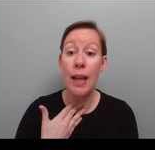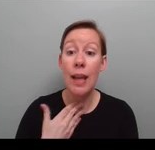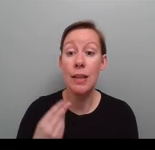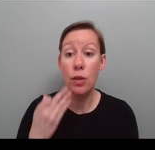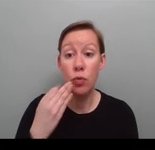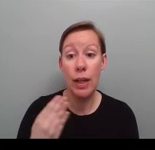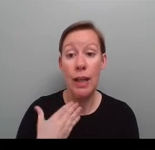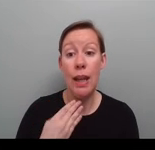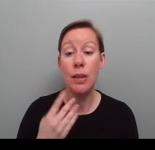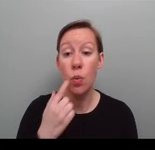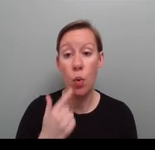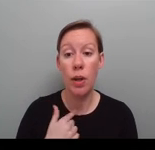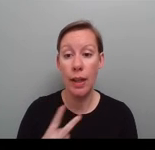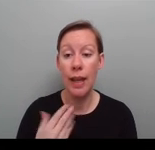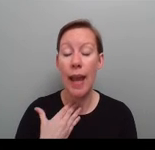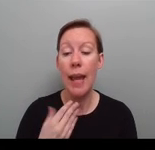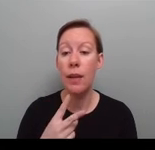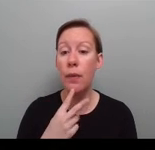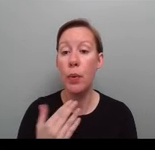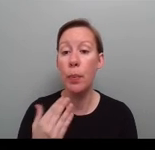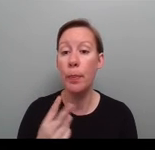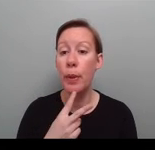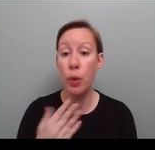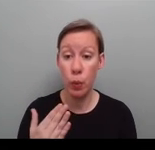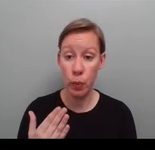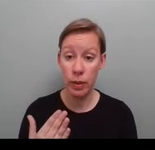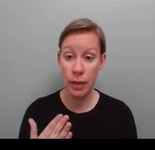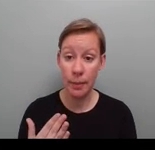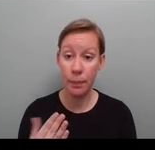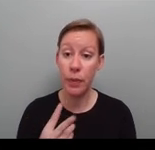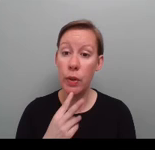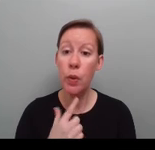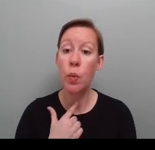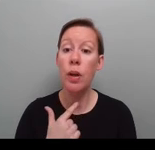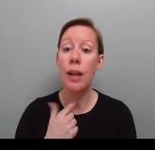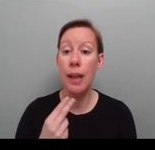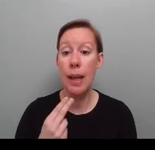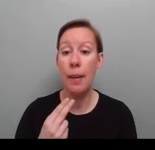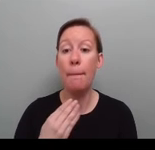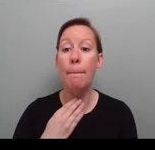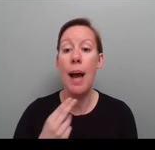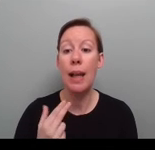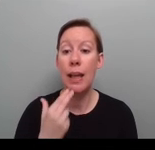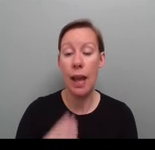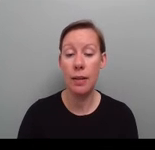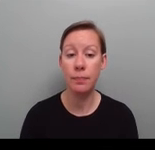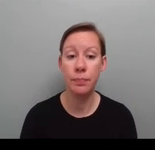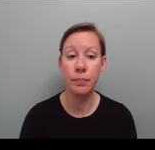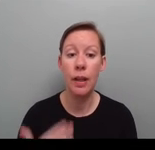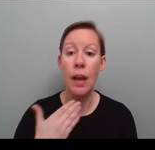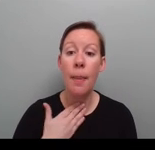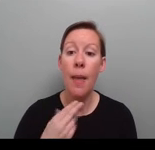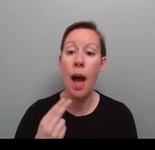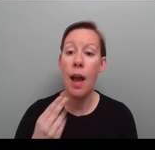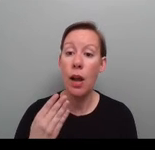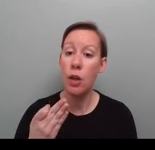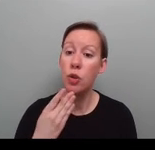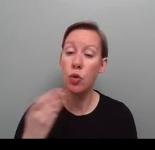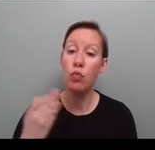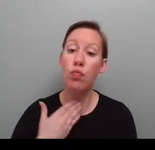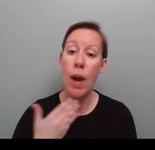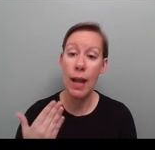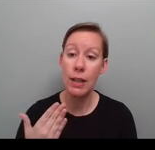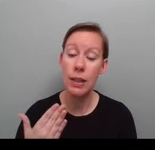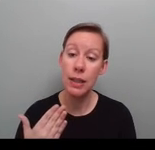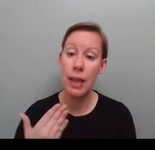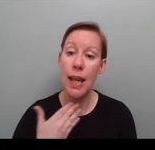green and working. And then if you're going to mute yourself, you would just click that back again. The icon to the right of the